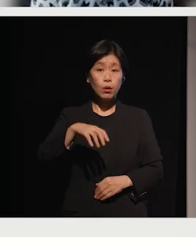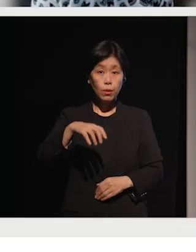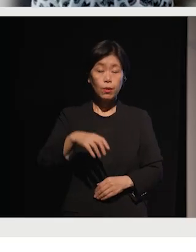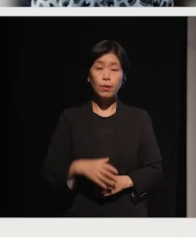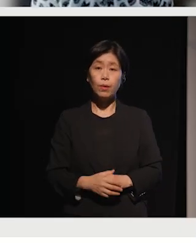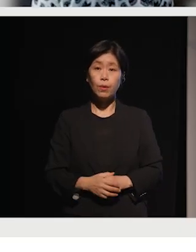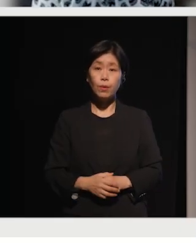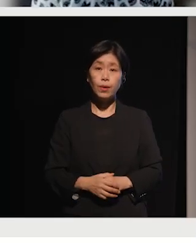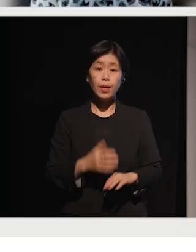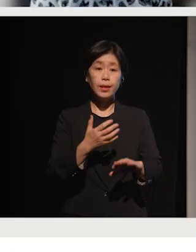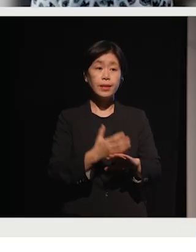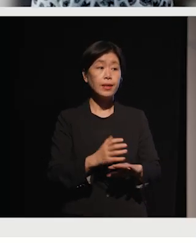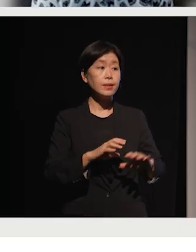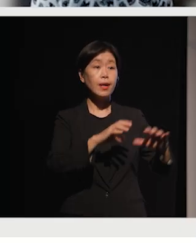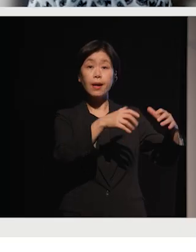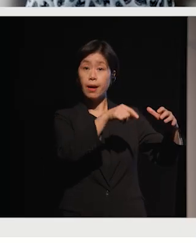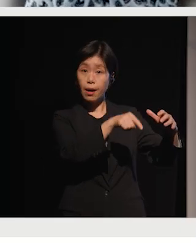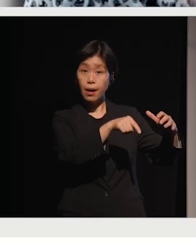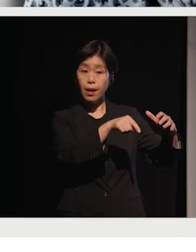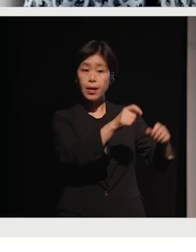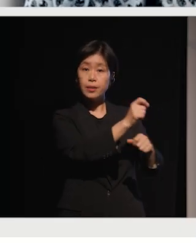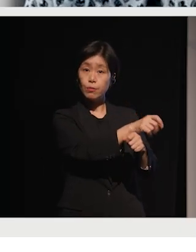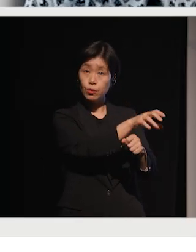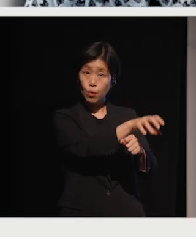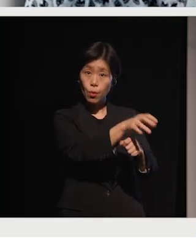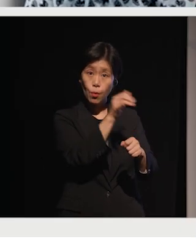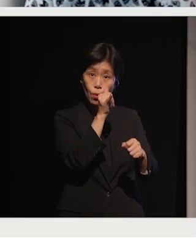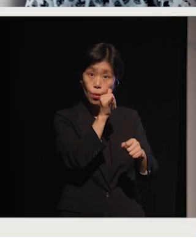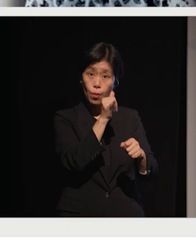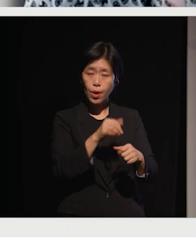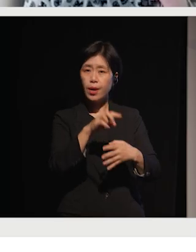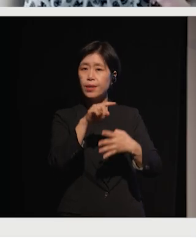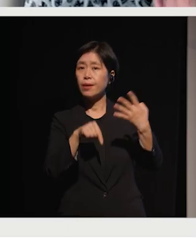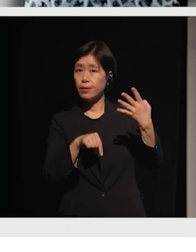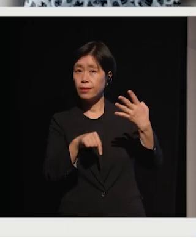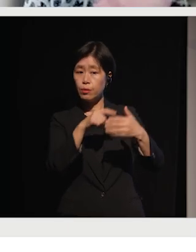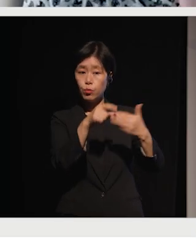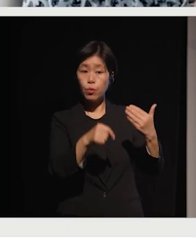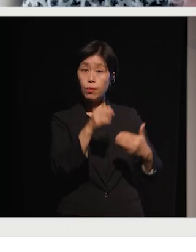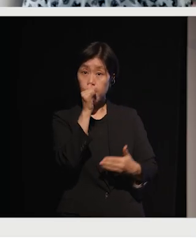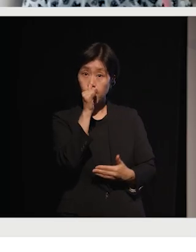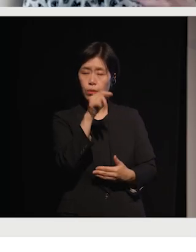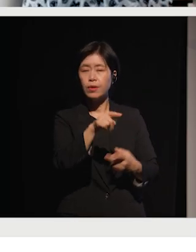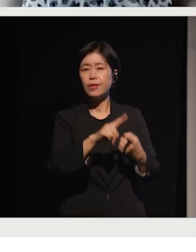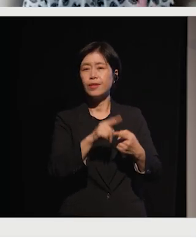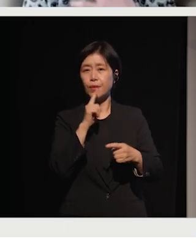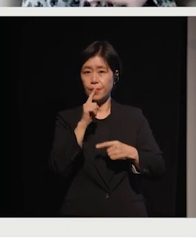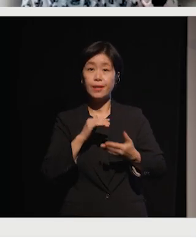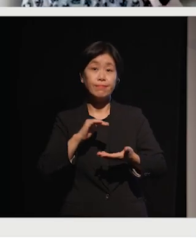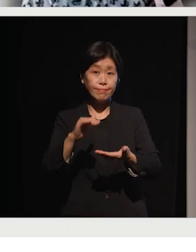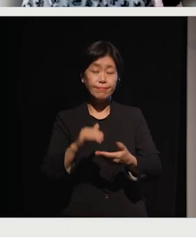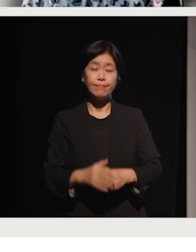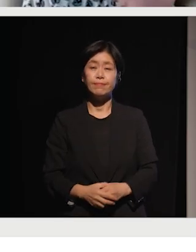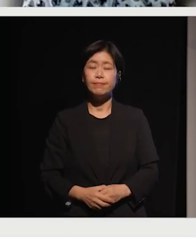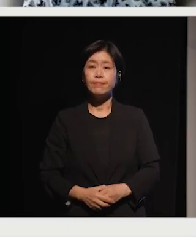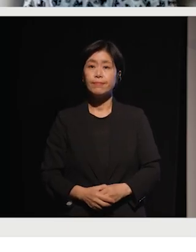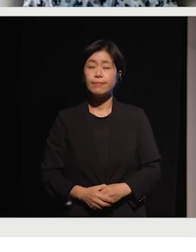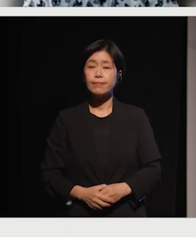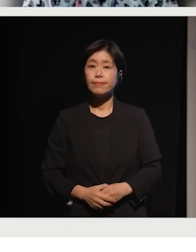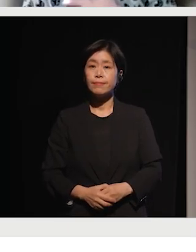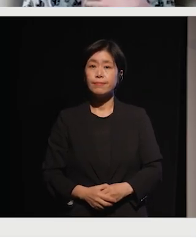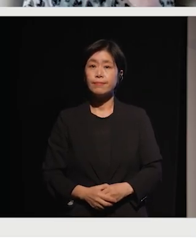of the other programs that our office oversees at the Smithsonian that has helped